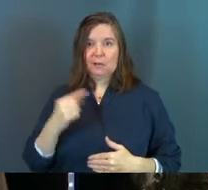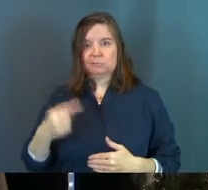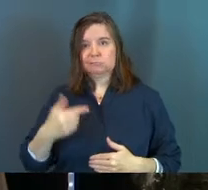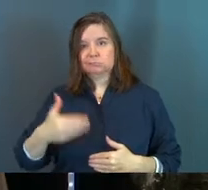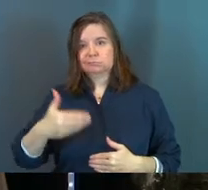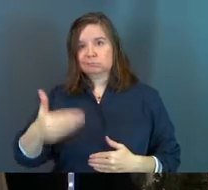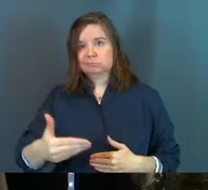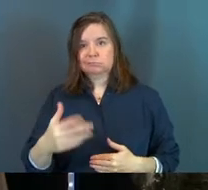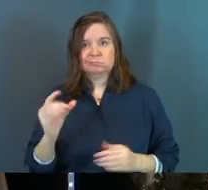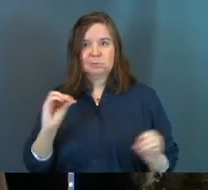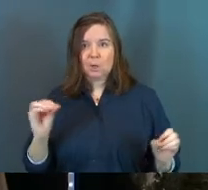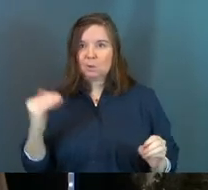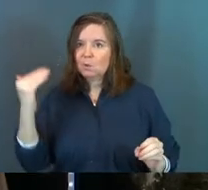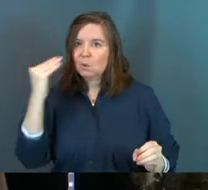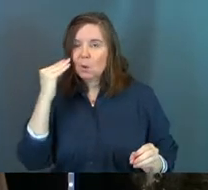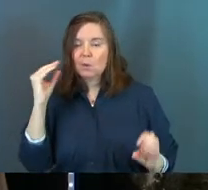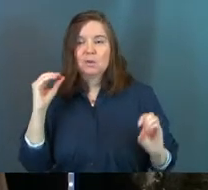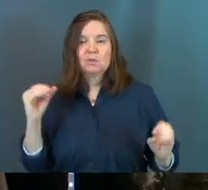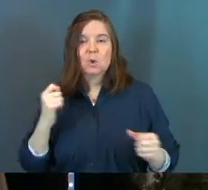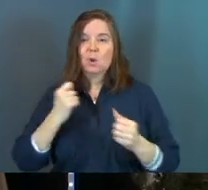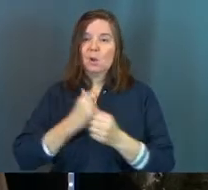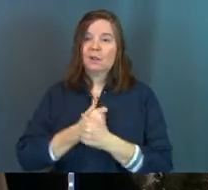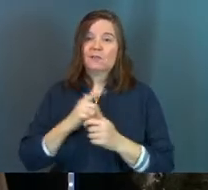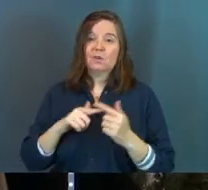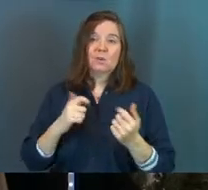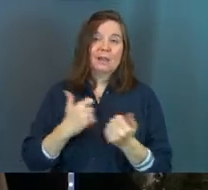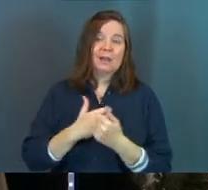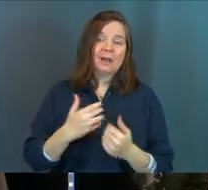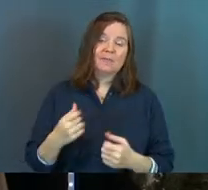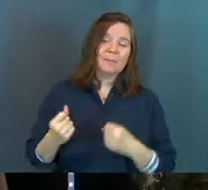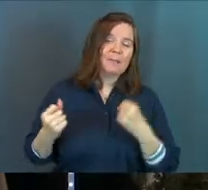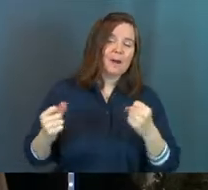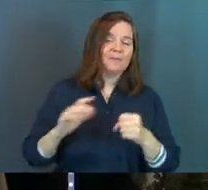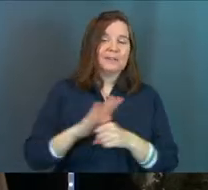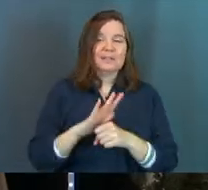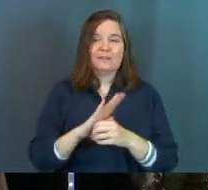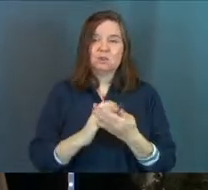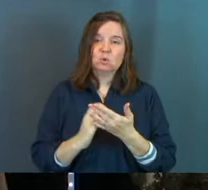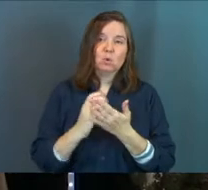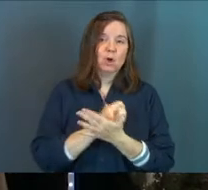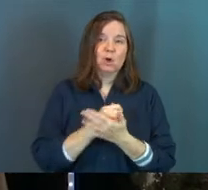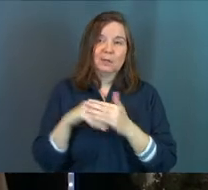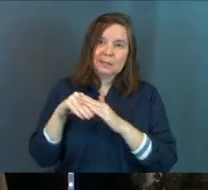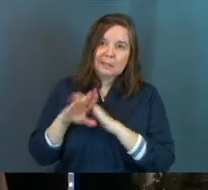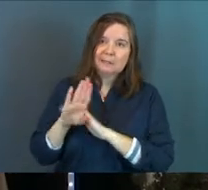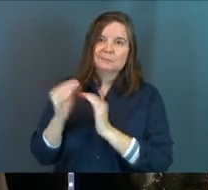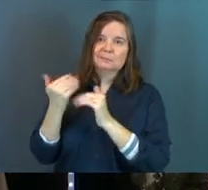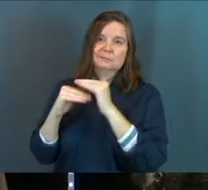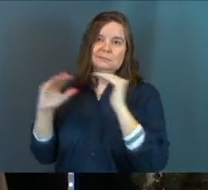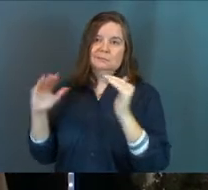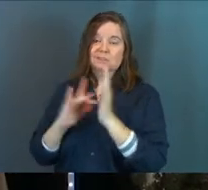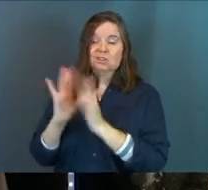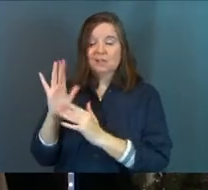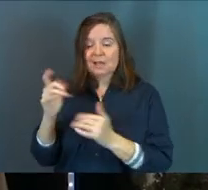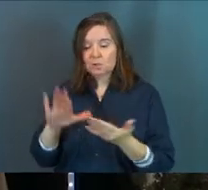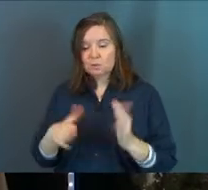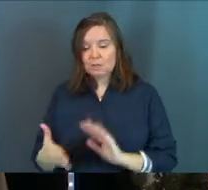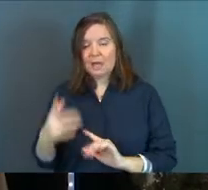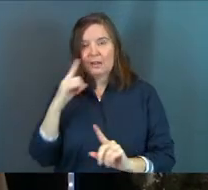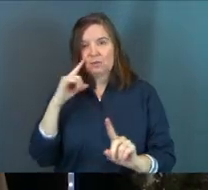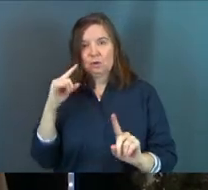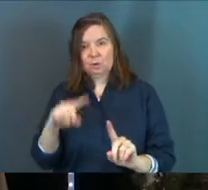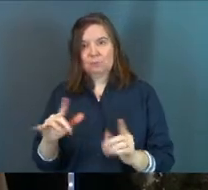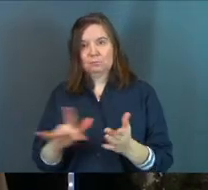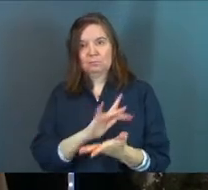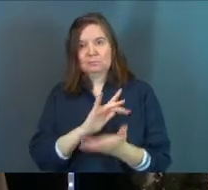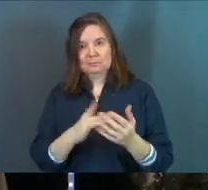There's nothing that you could know. There's no love that you could love powerfully enough to earn your way back to God. Jesus had to die on the cross for